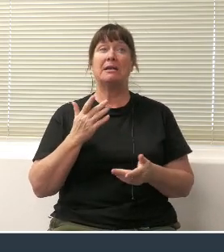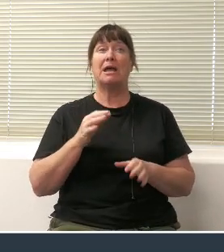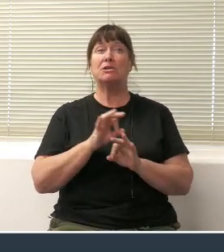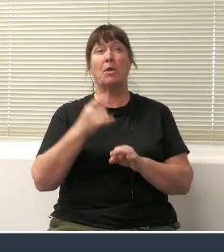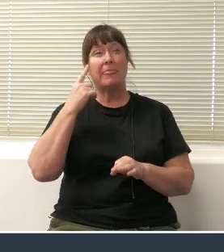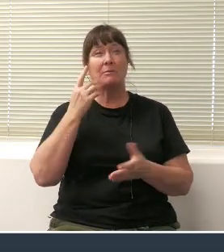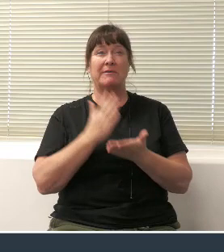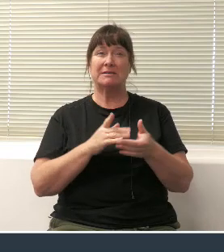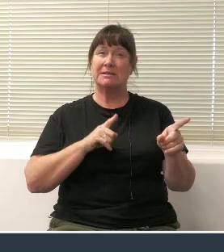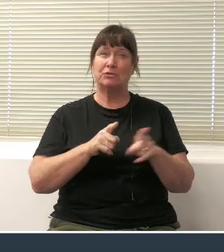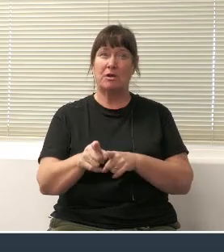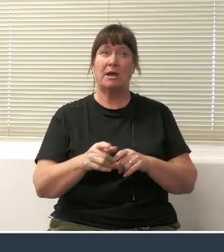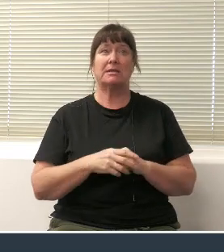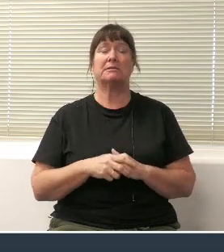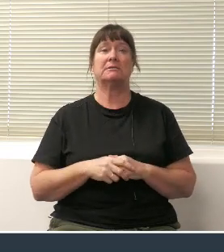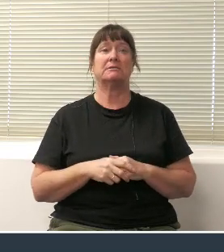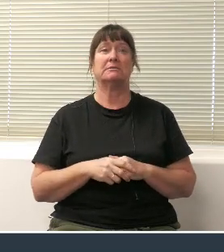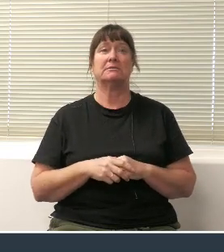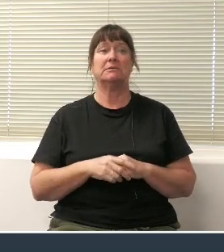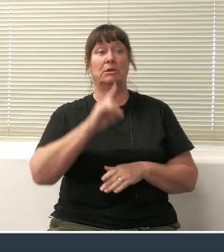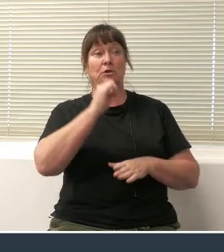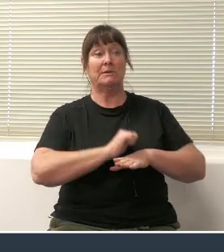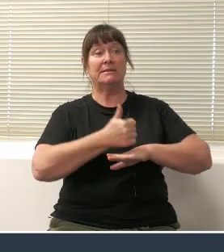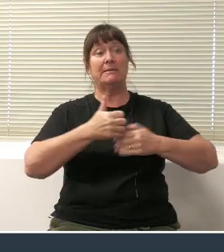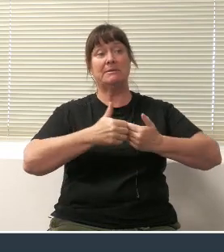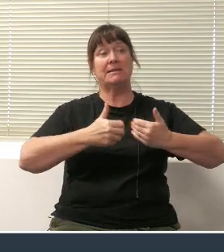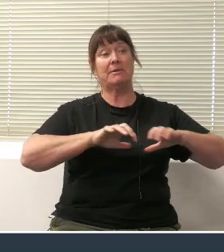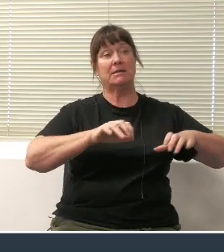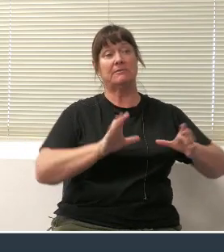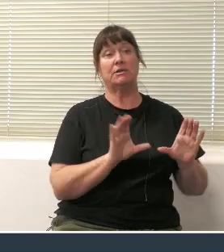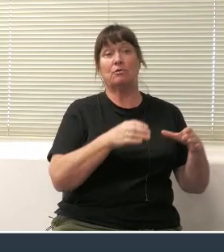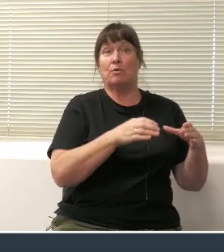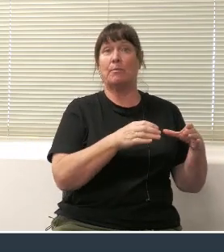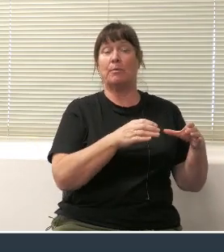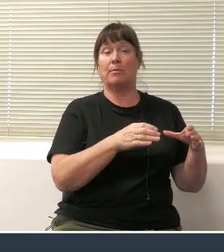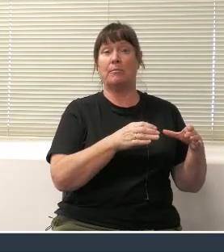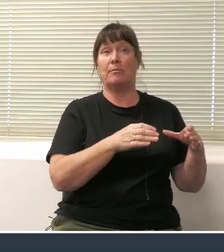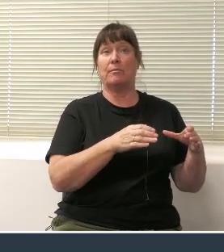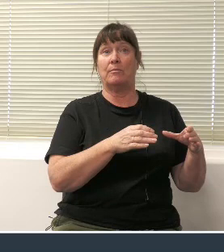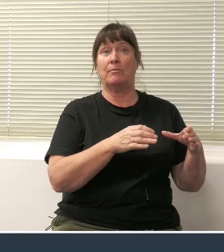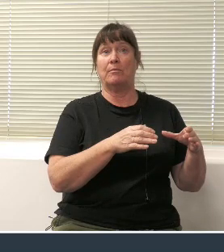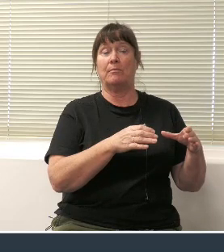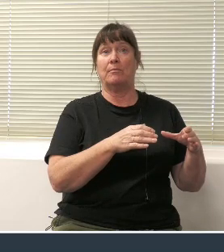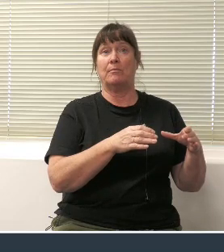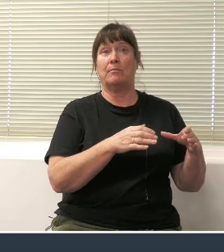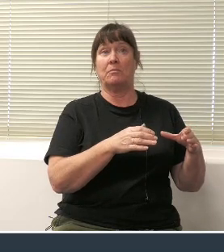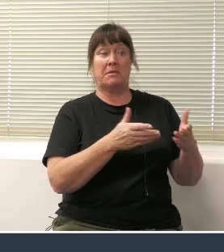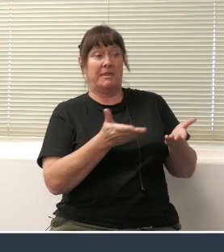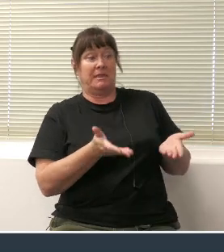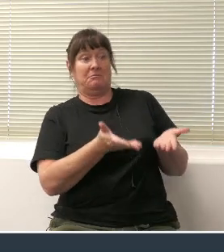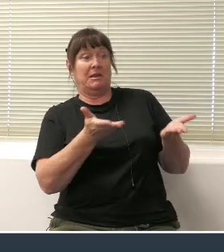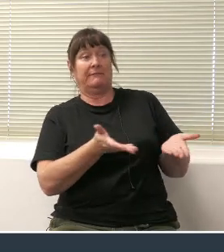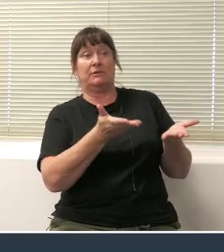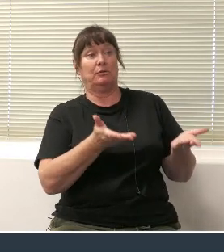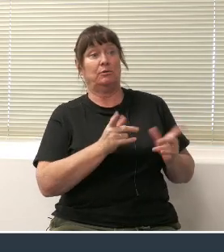shot in-house. It can be set up as a separate activity group and let to do